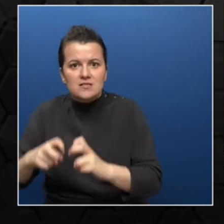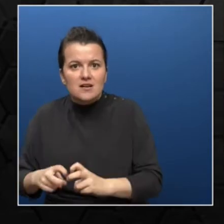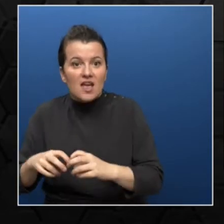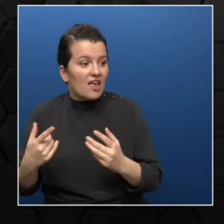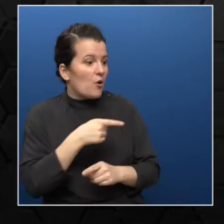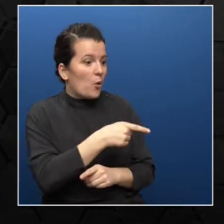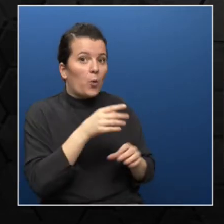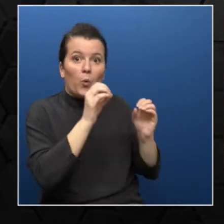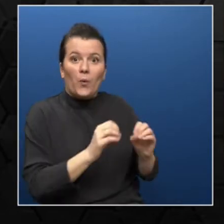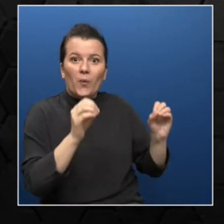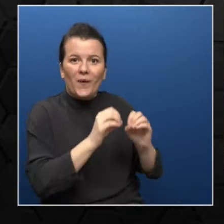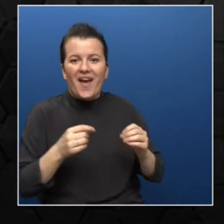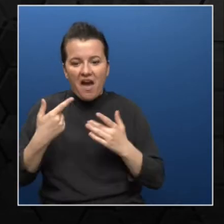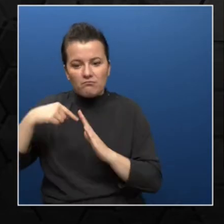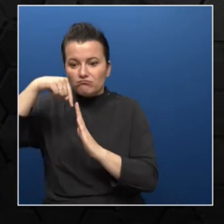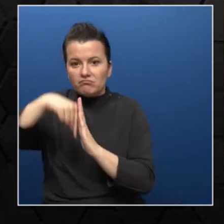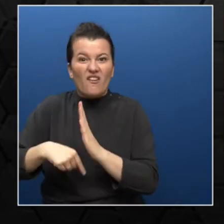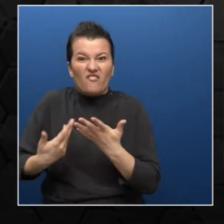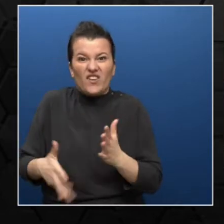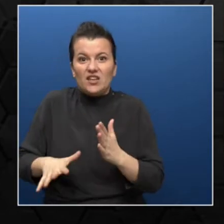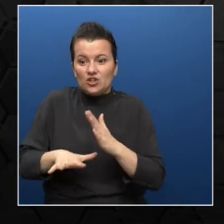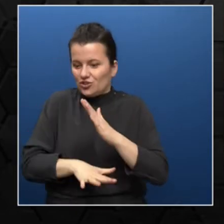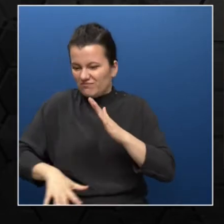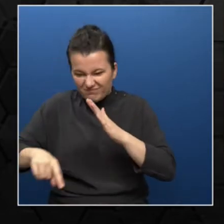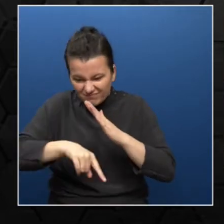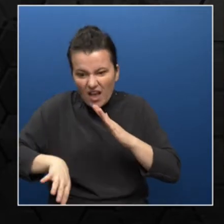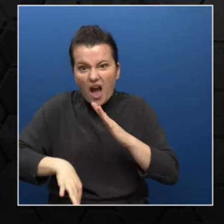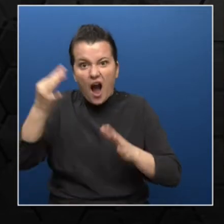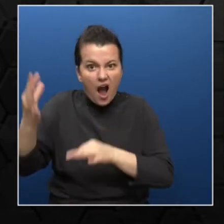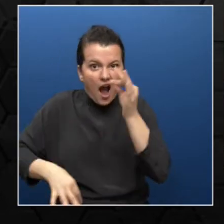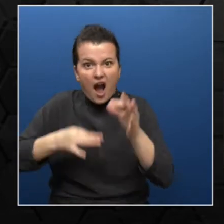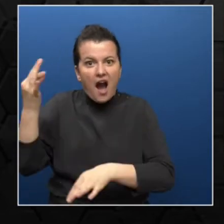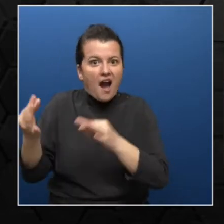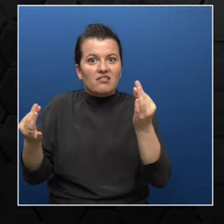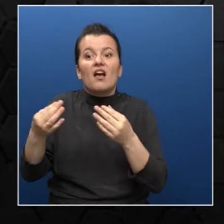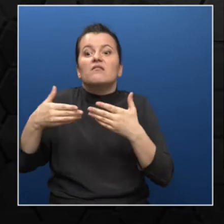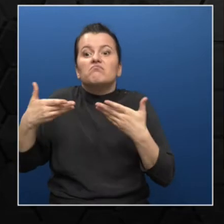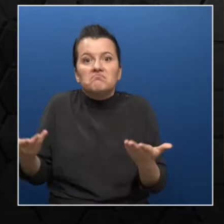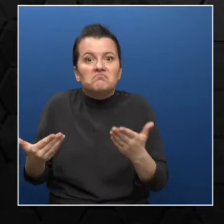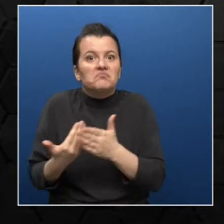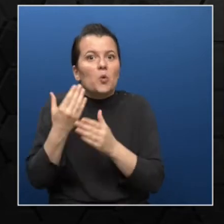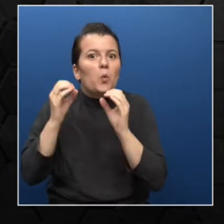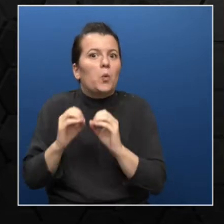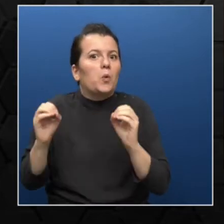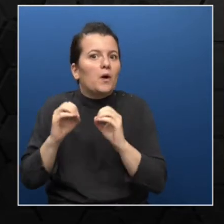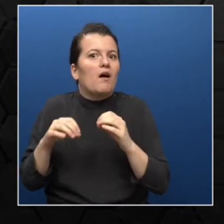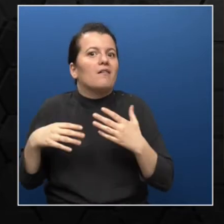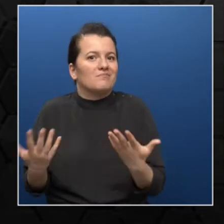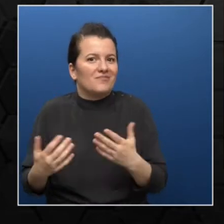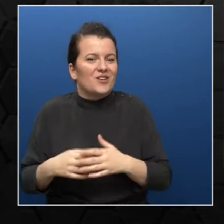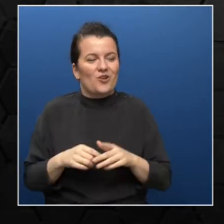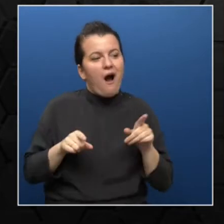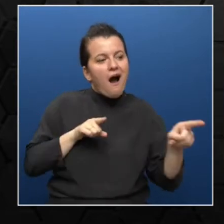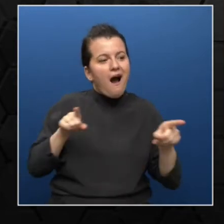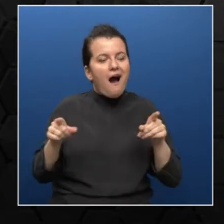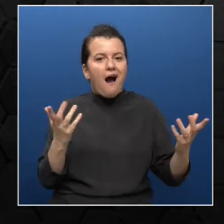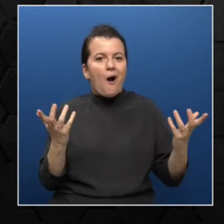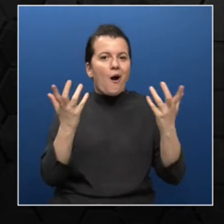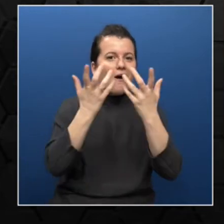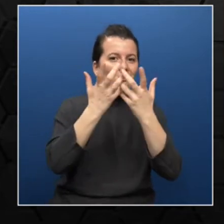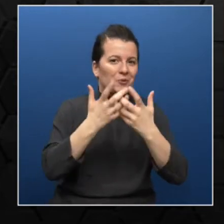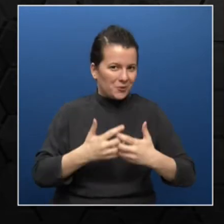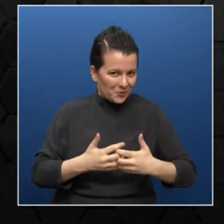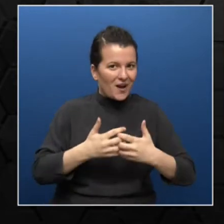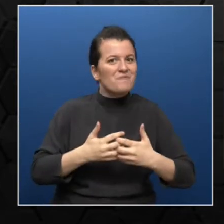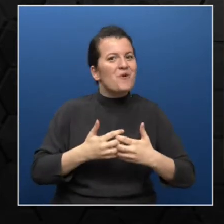codependence of each other between researchers and engineers that makes society functional. Thanks, Eric. The